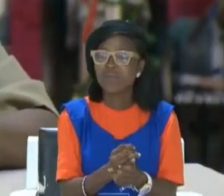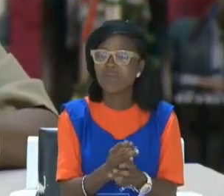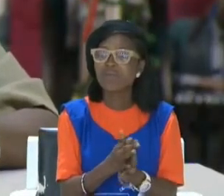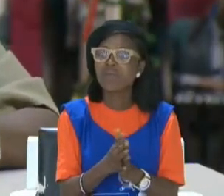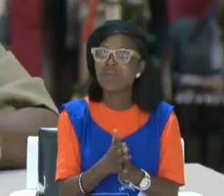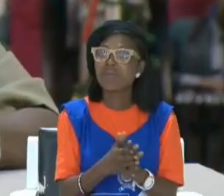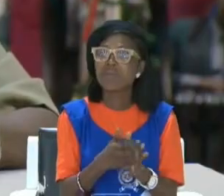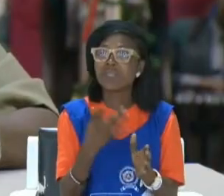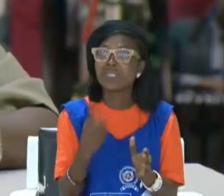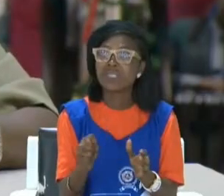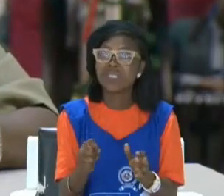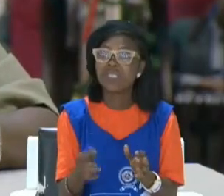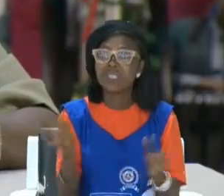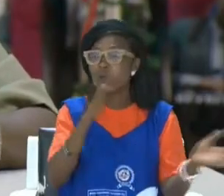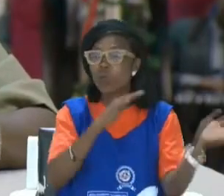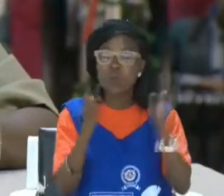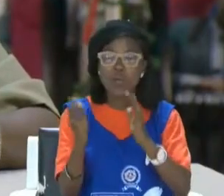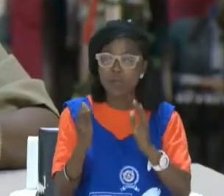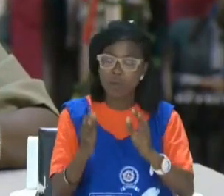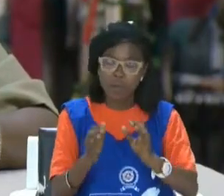The wind blew,